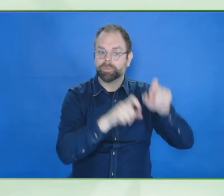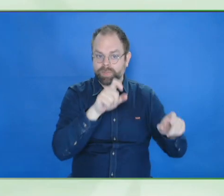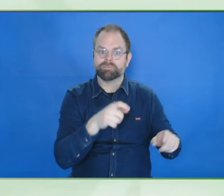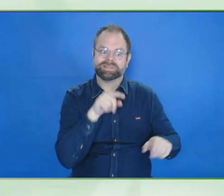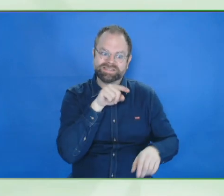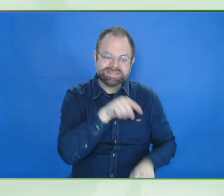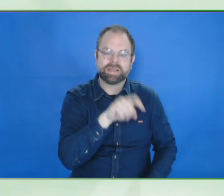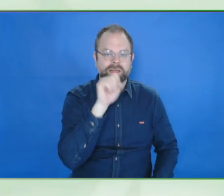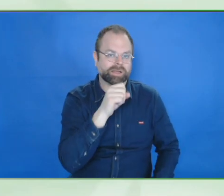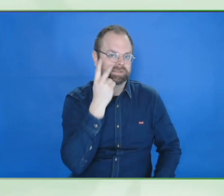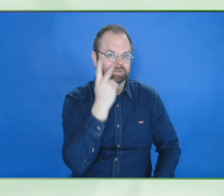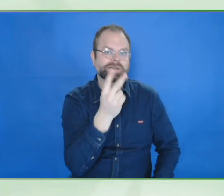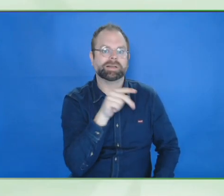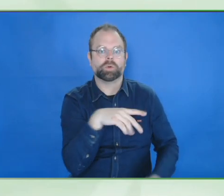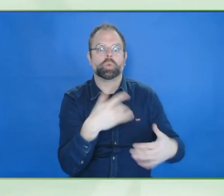of